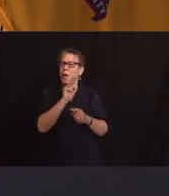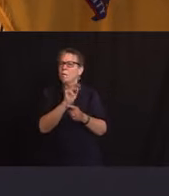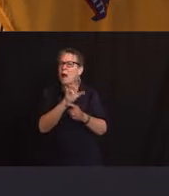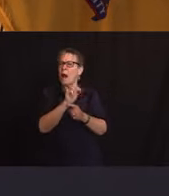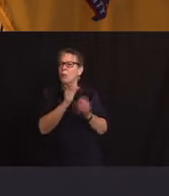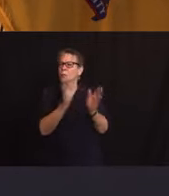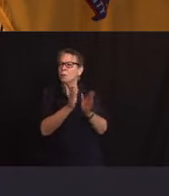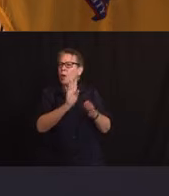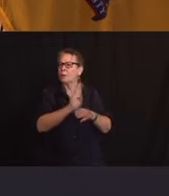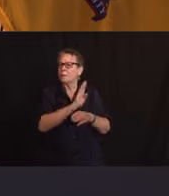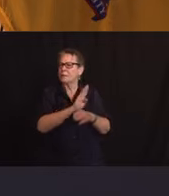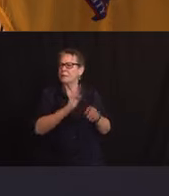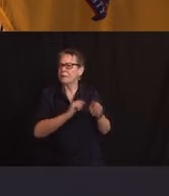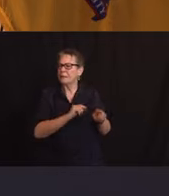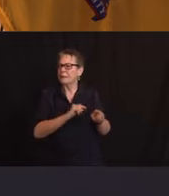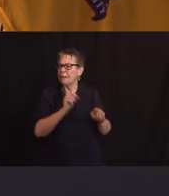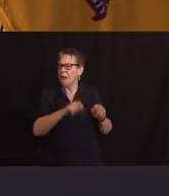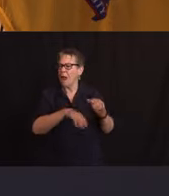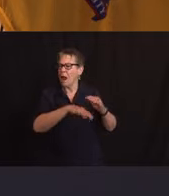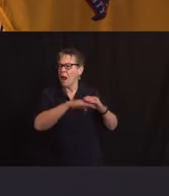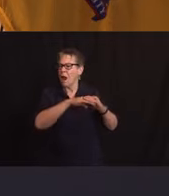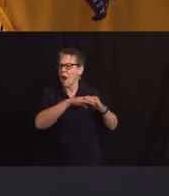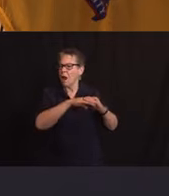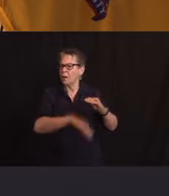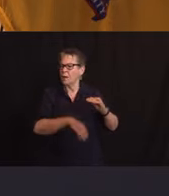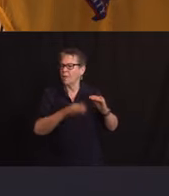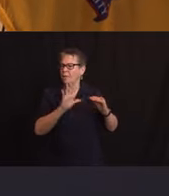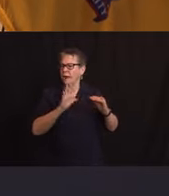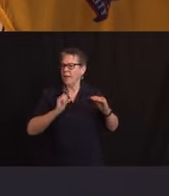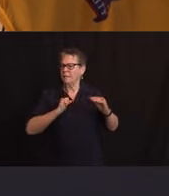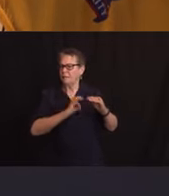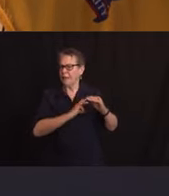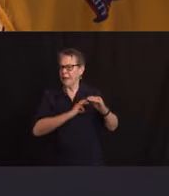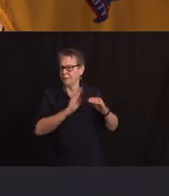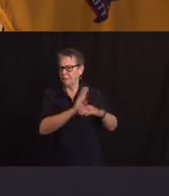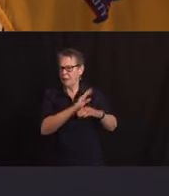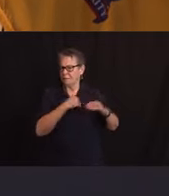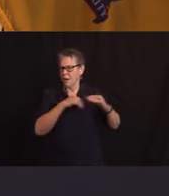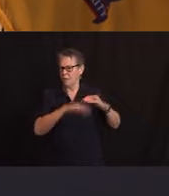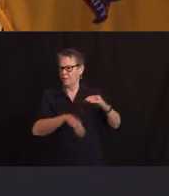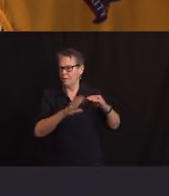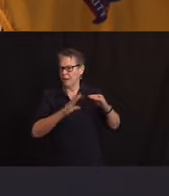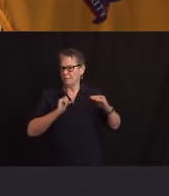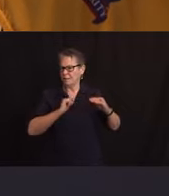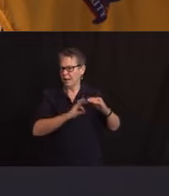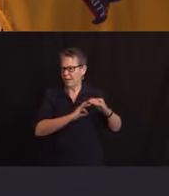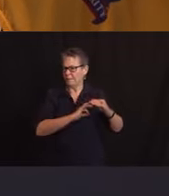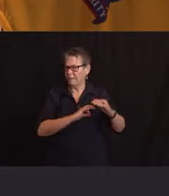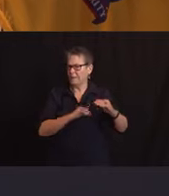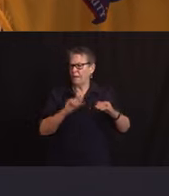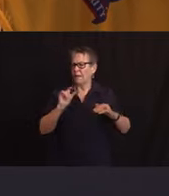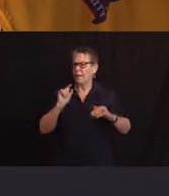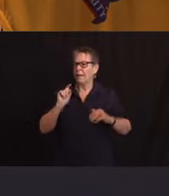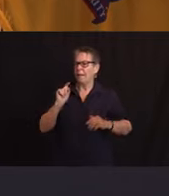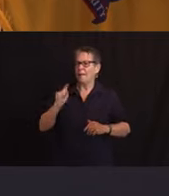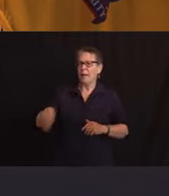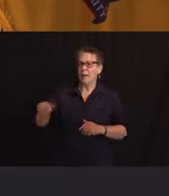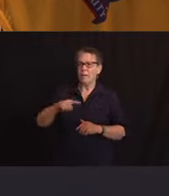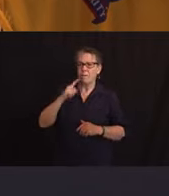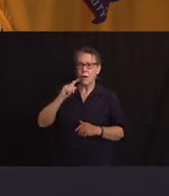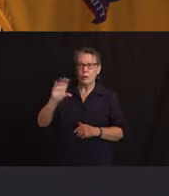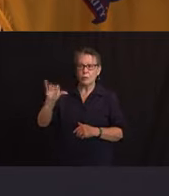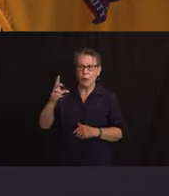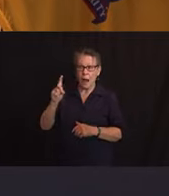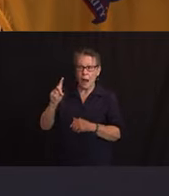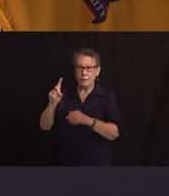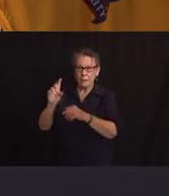million for bars and restaurants. I think 10 million for childcare facilities. New